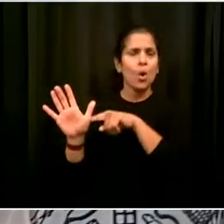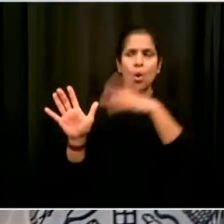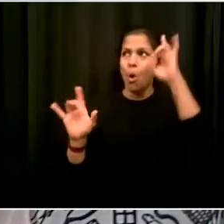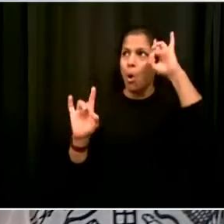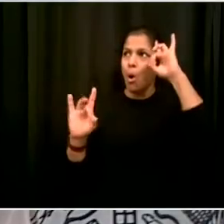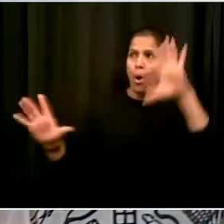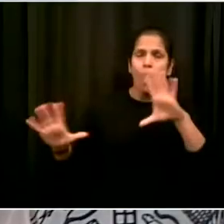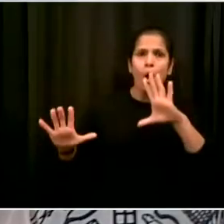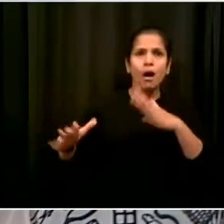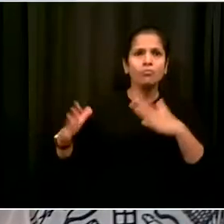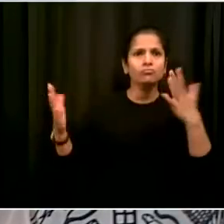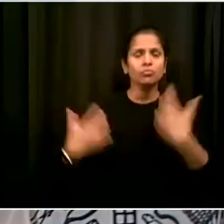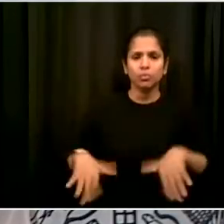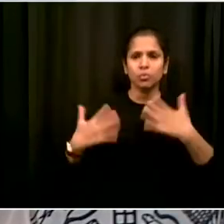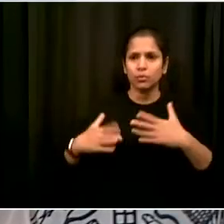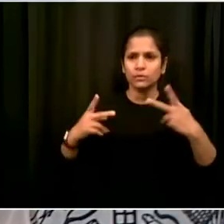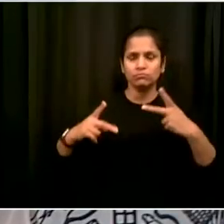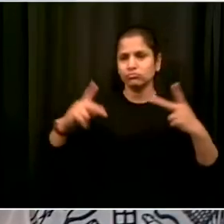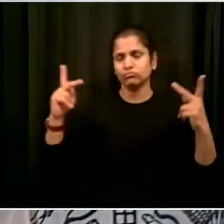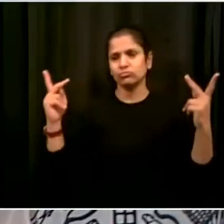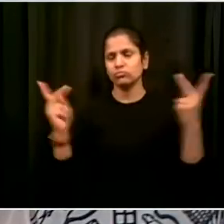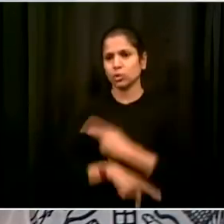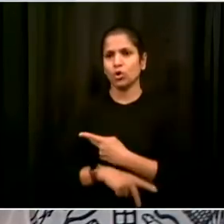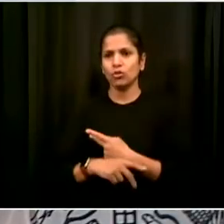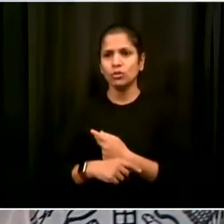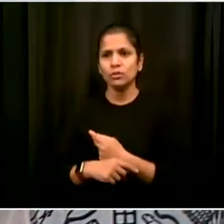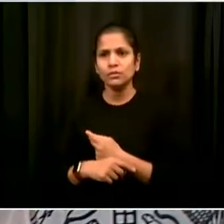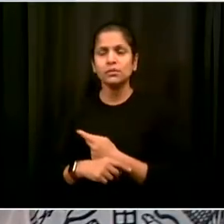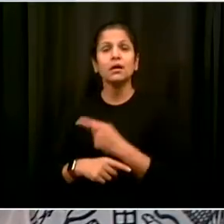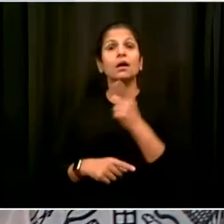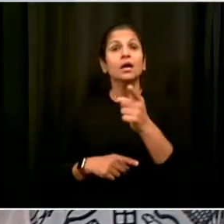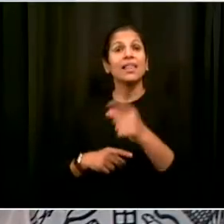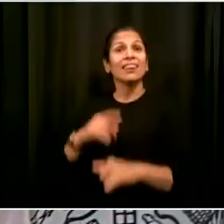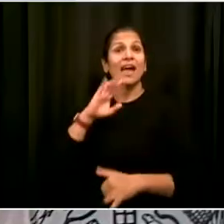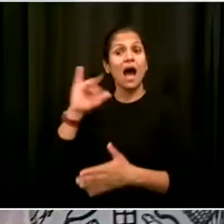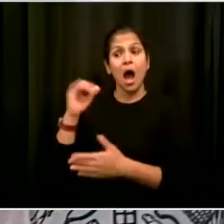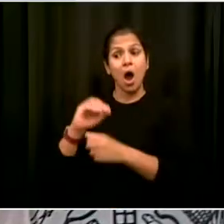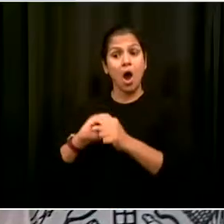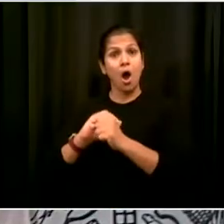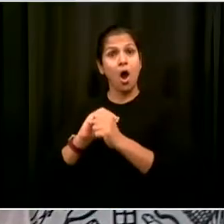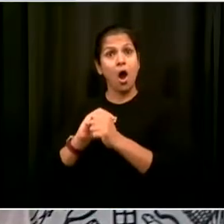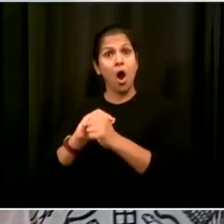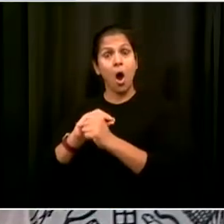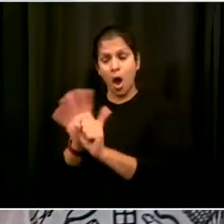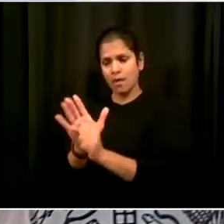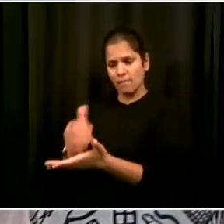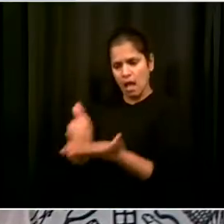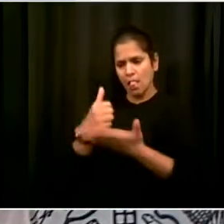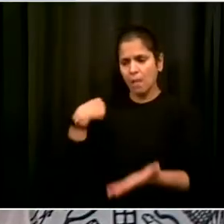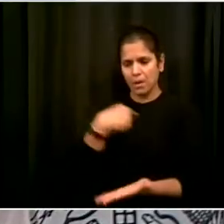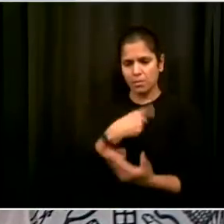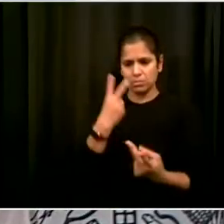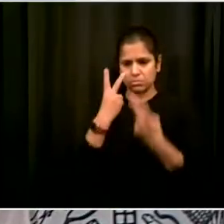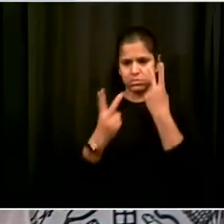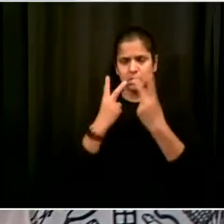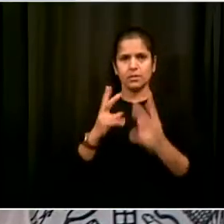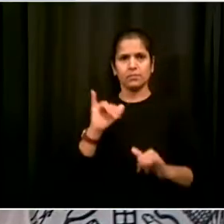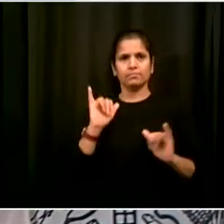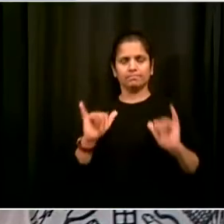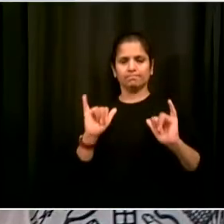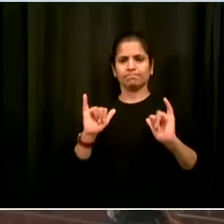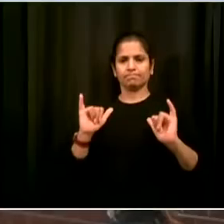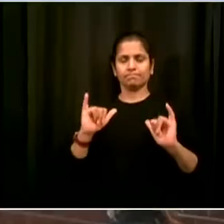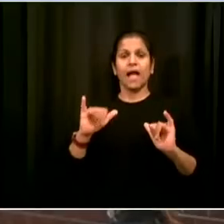is shined a very clear, sharp light on the unfairness, the inequality, the disparities